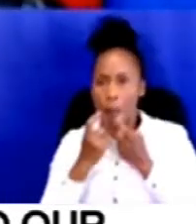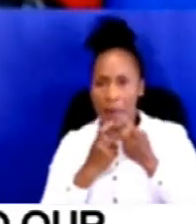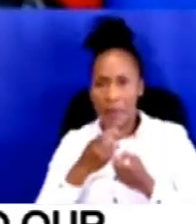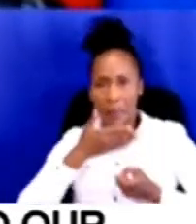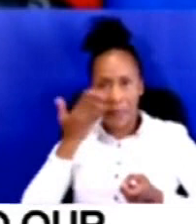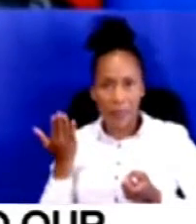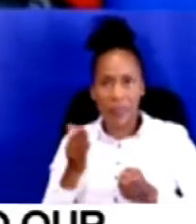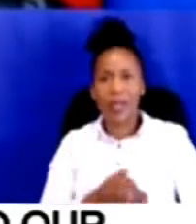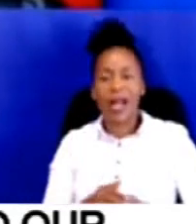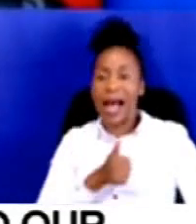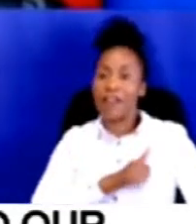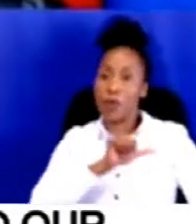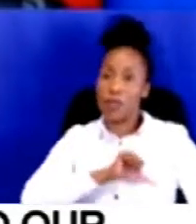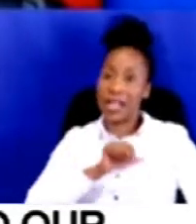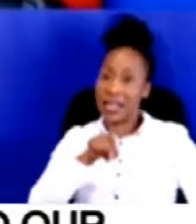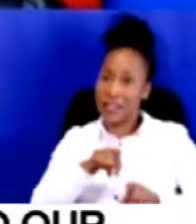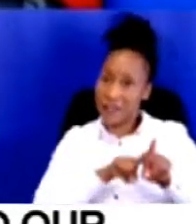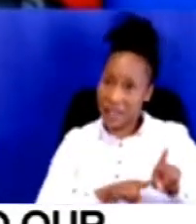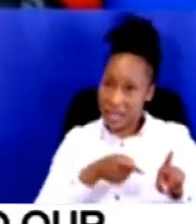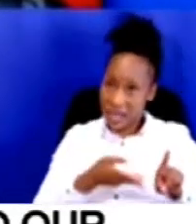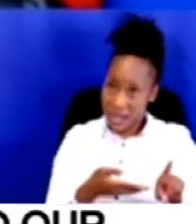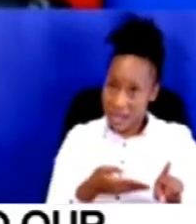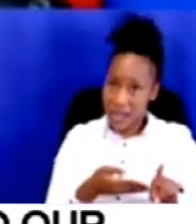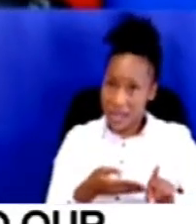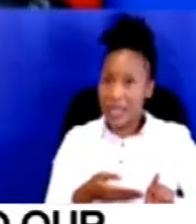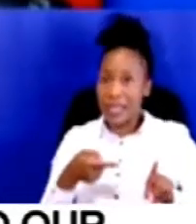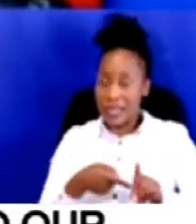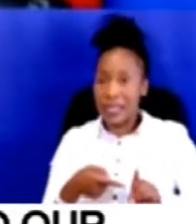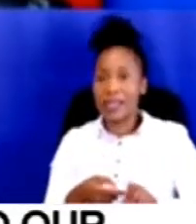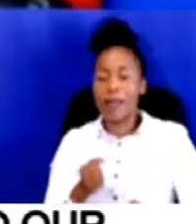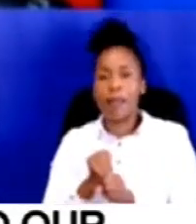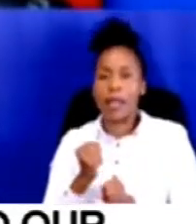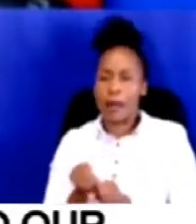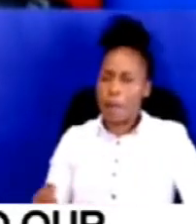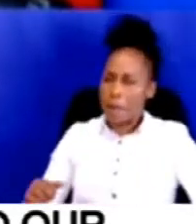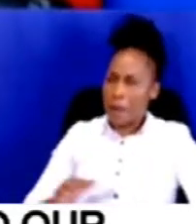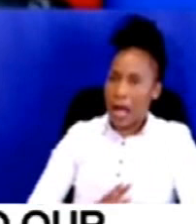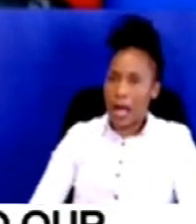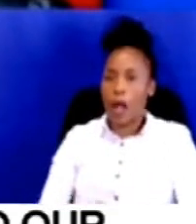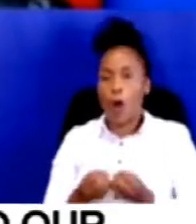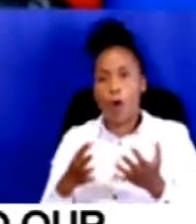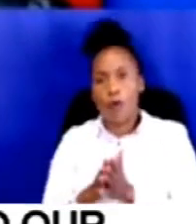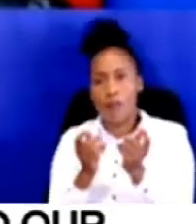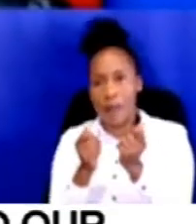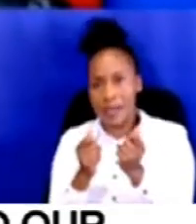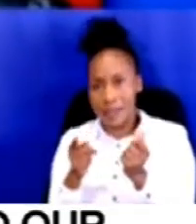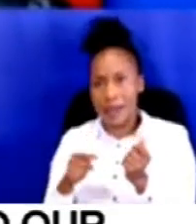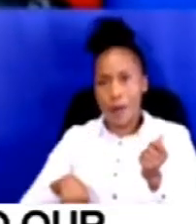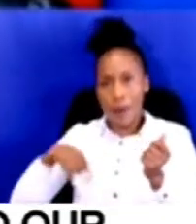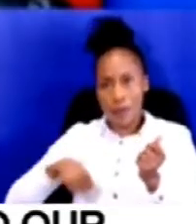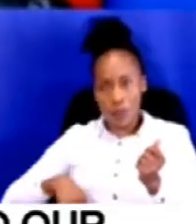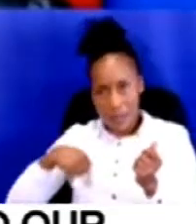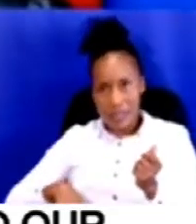Unfortunately, such failures have a ripple effect on finances of municipalities and inevitably